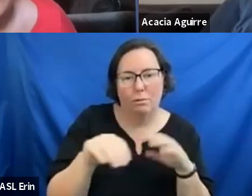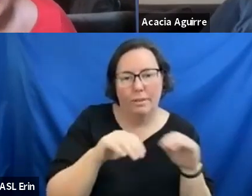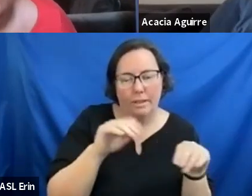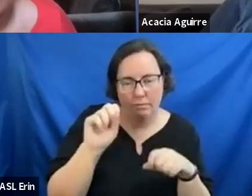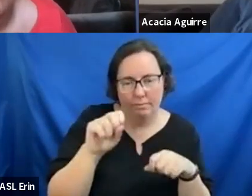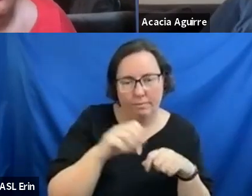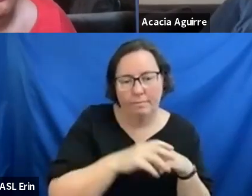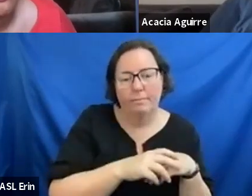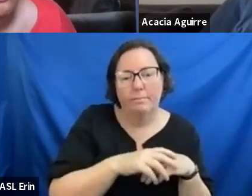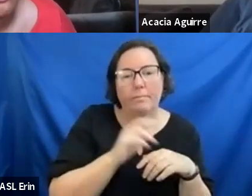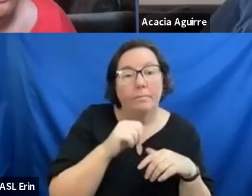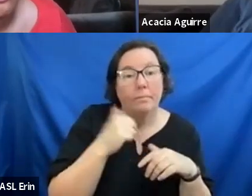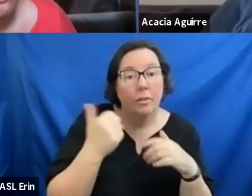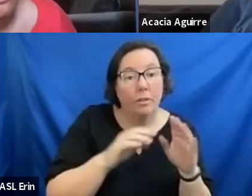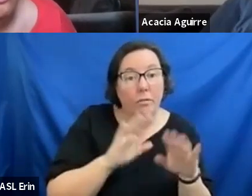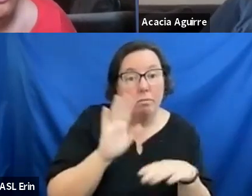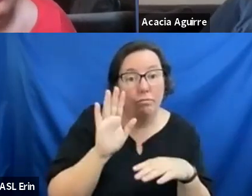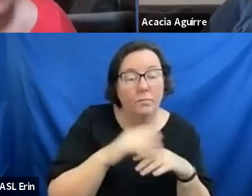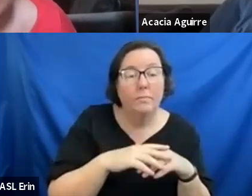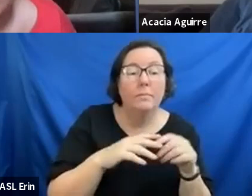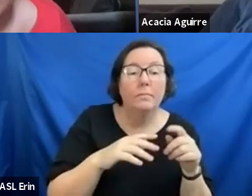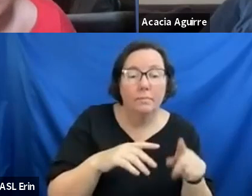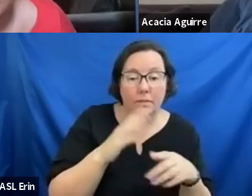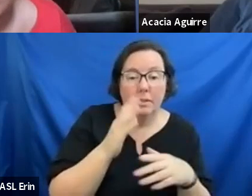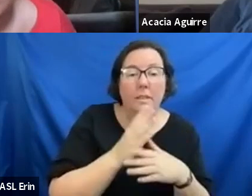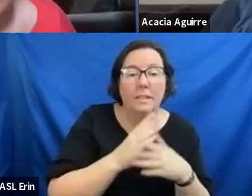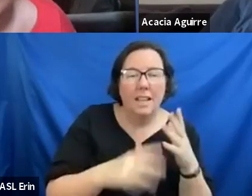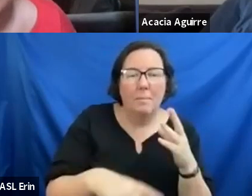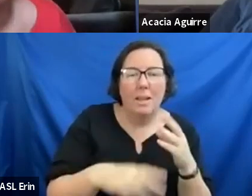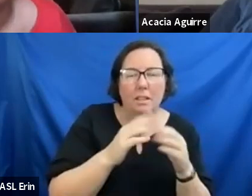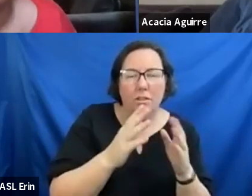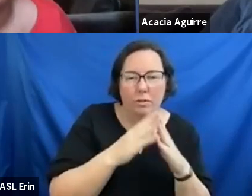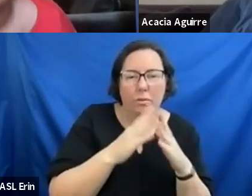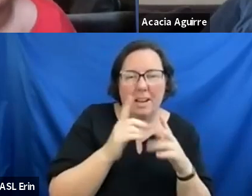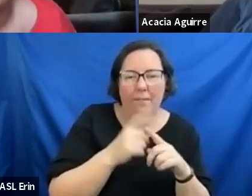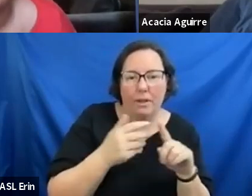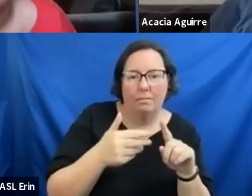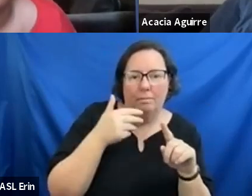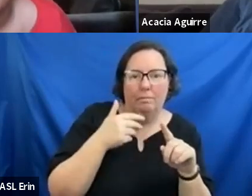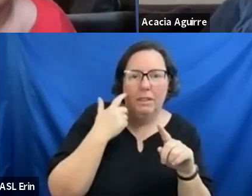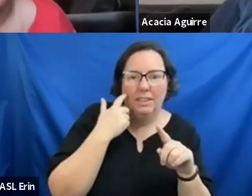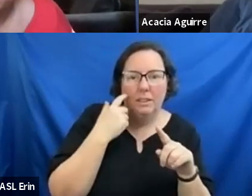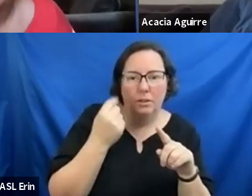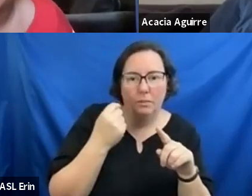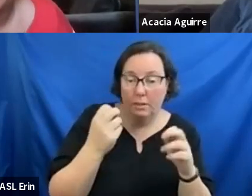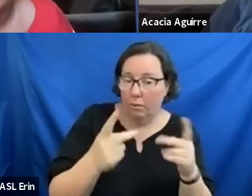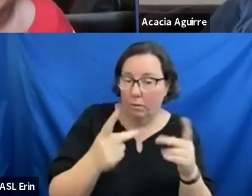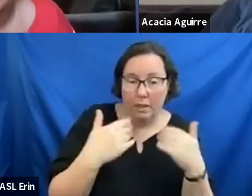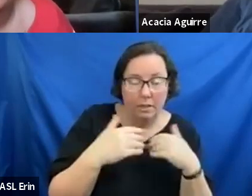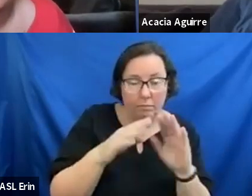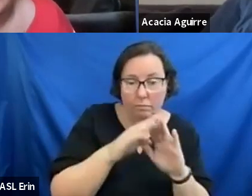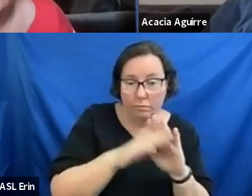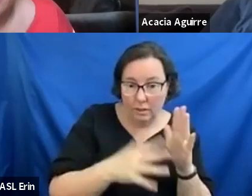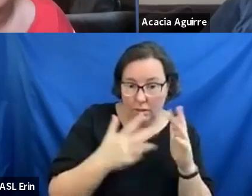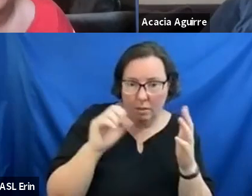you. Anyone else? There were some additional requests from Tuesday. Okay. If you'd like me to